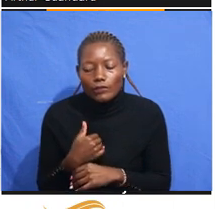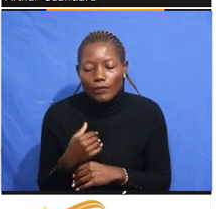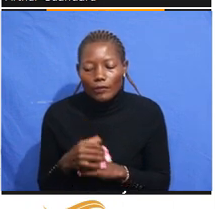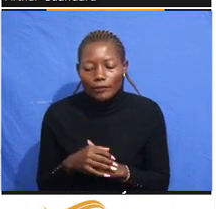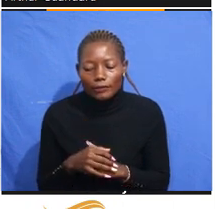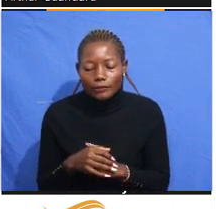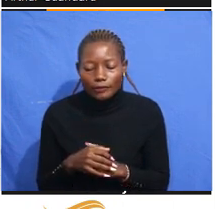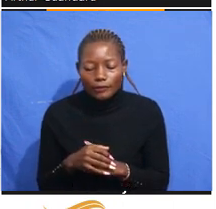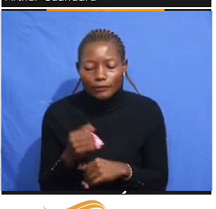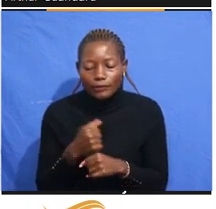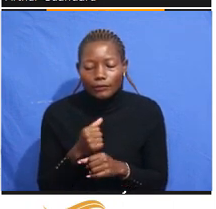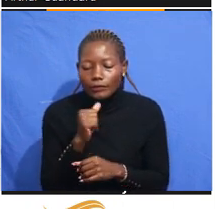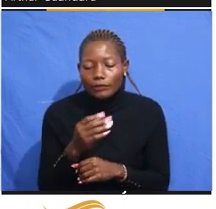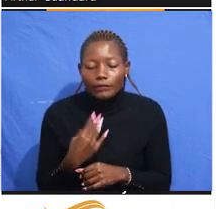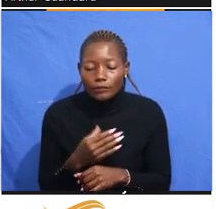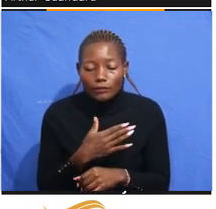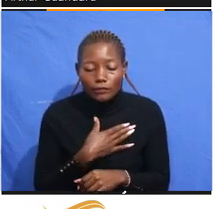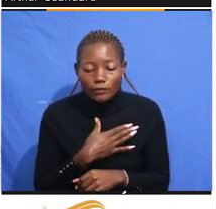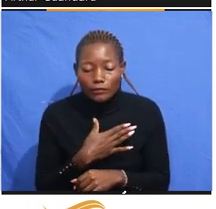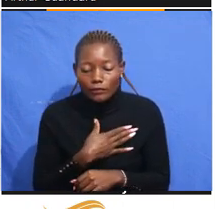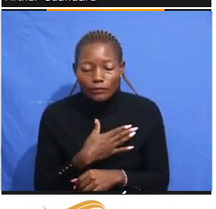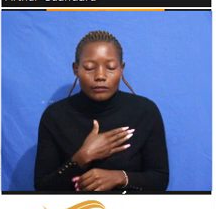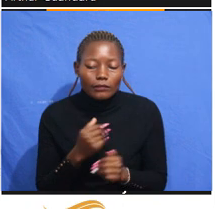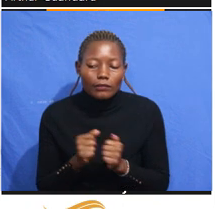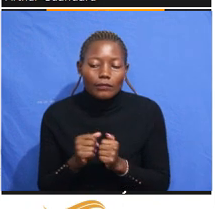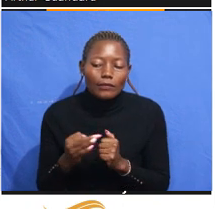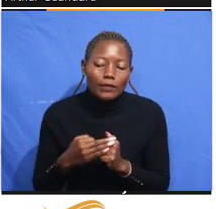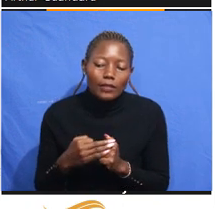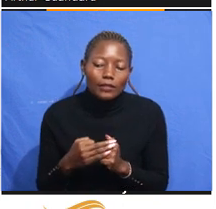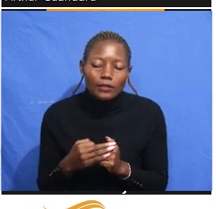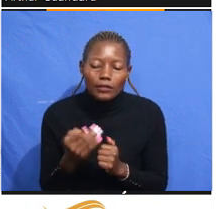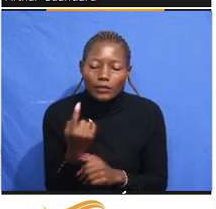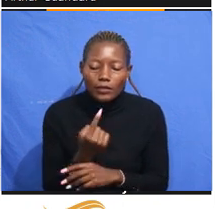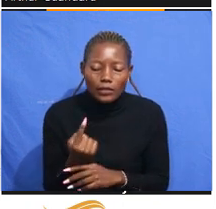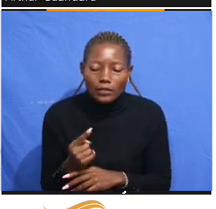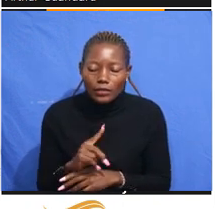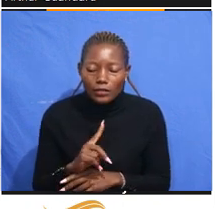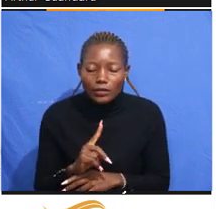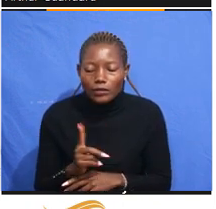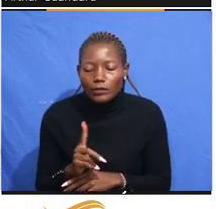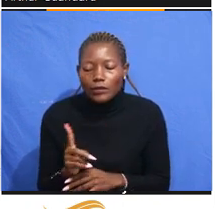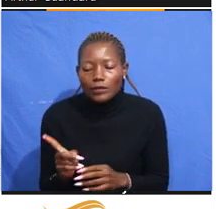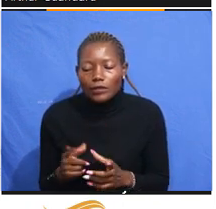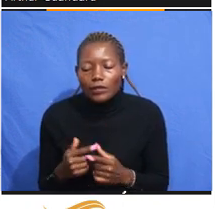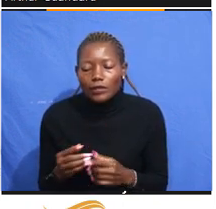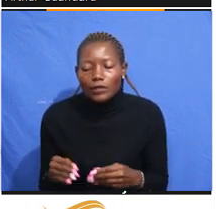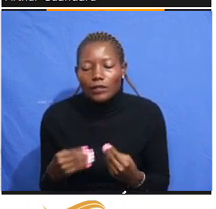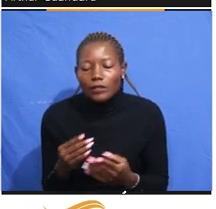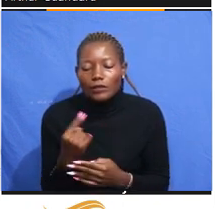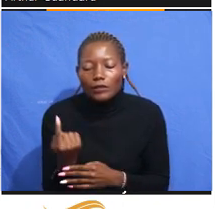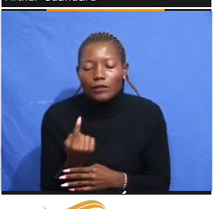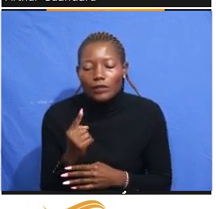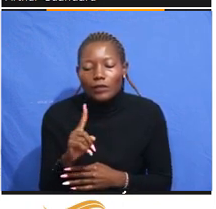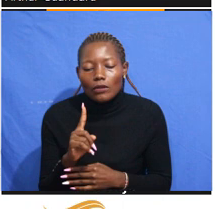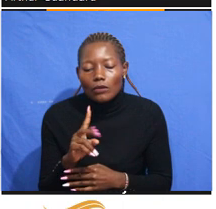that is beating at 18 beats per minute and only producing 1 volume of blood is not